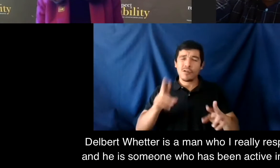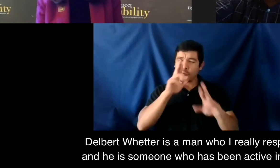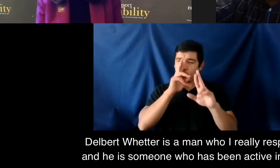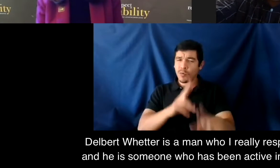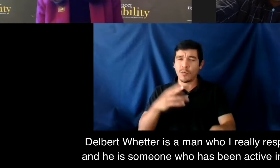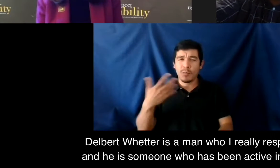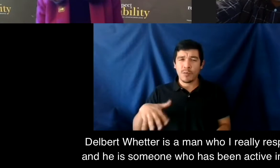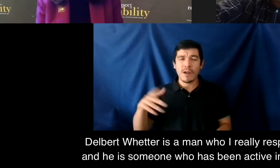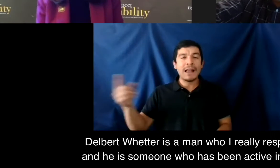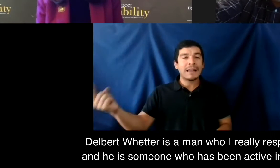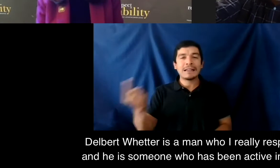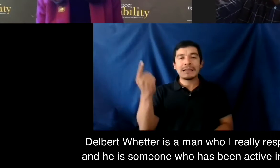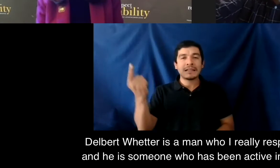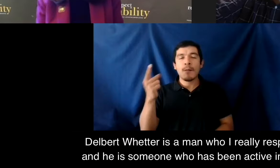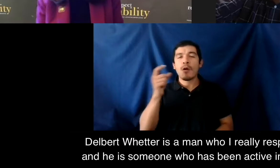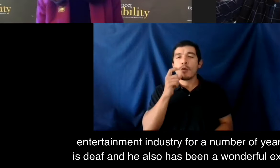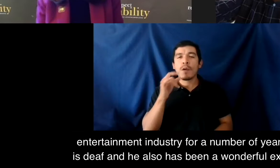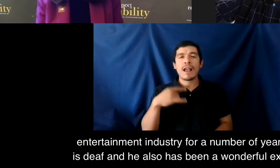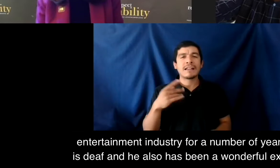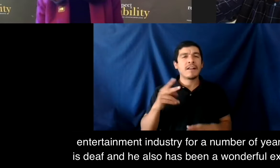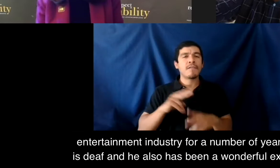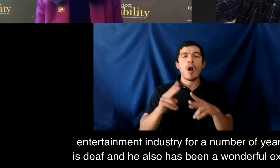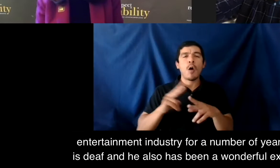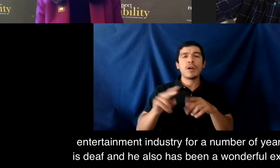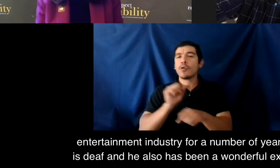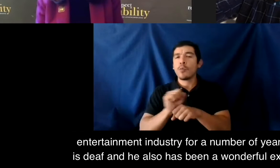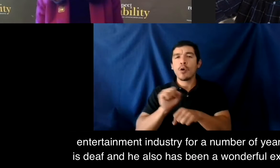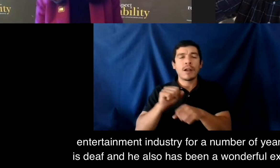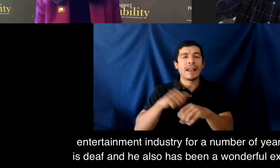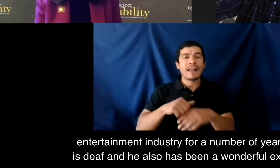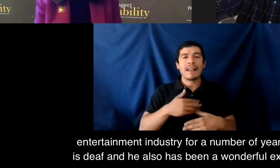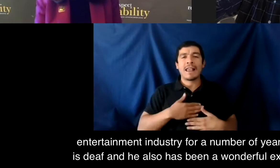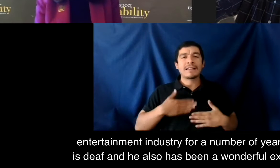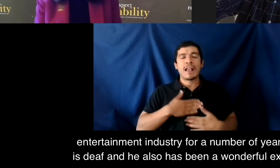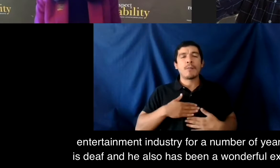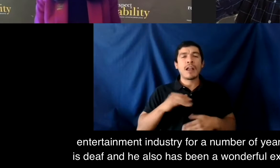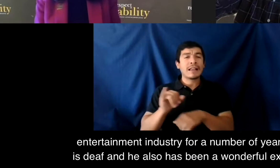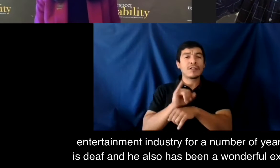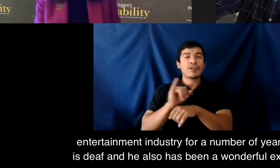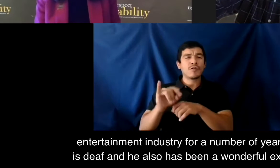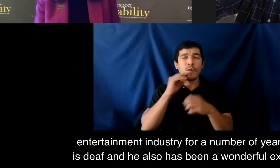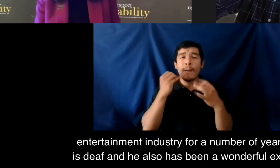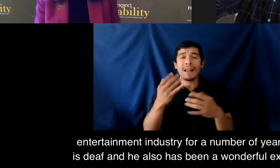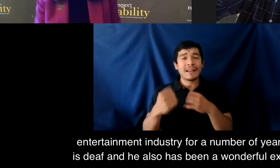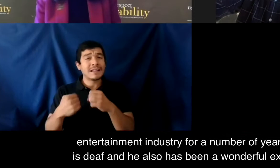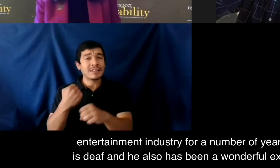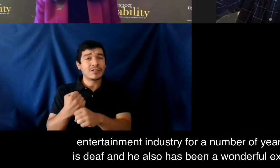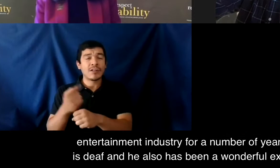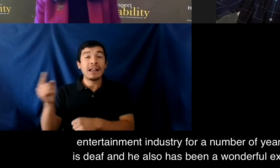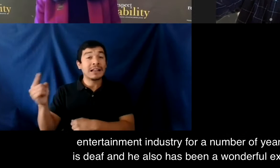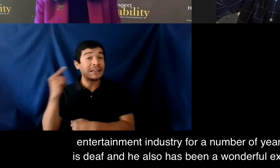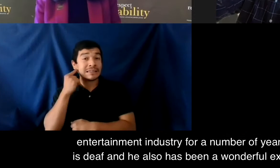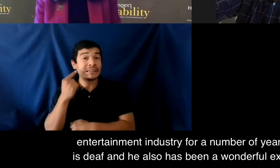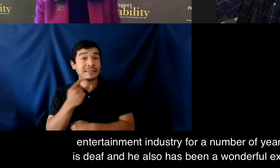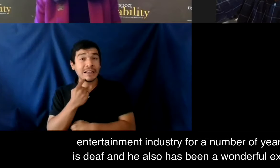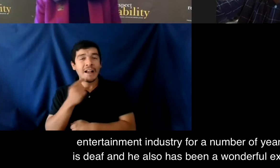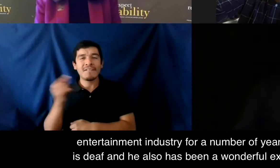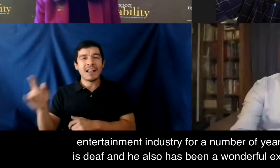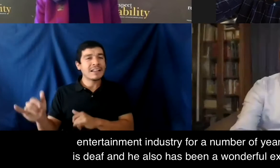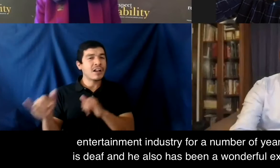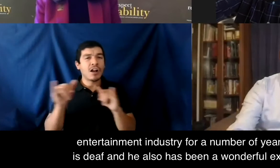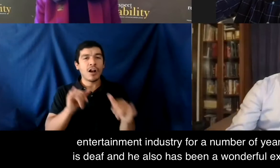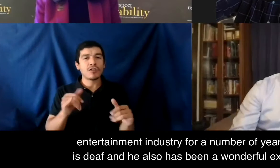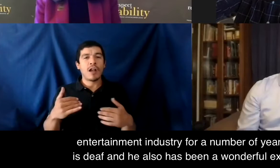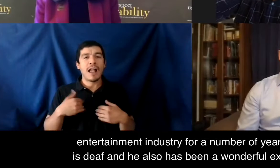is someone who has been active in the entertainment industry for a number of years. He is deaf, and he also has